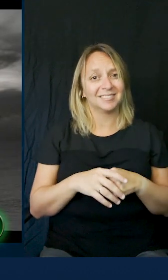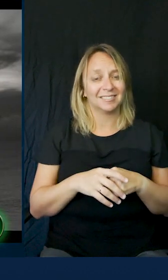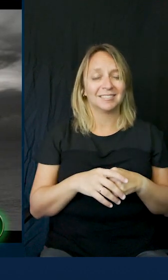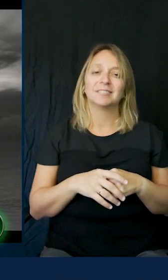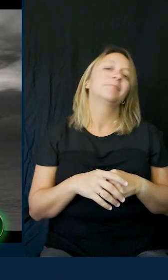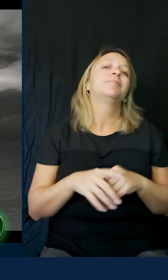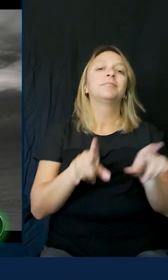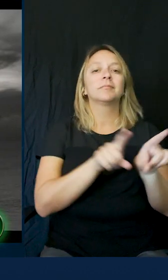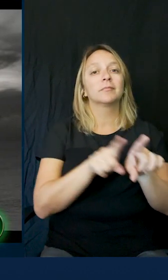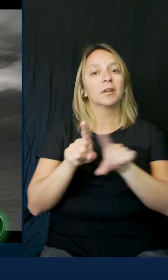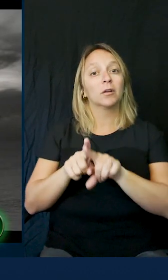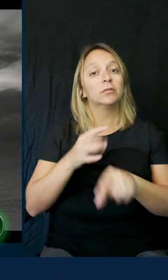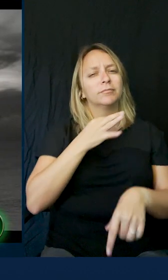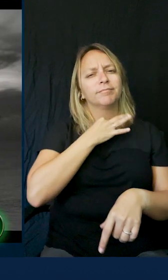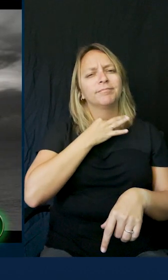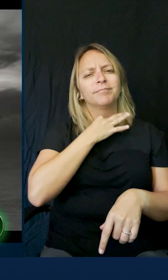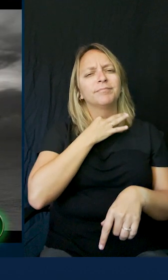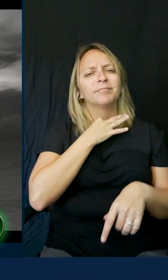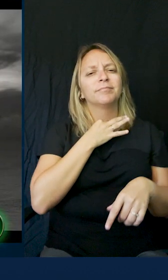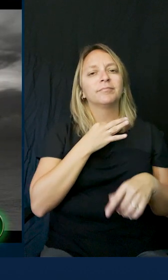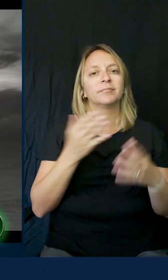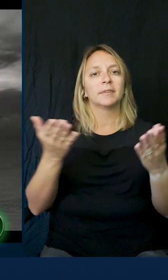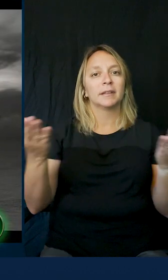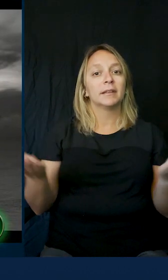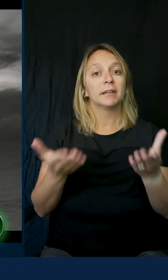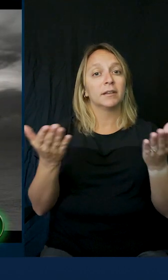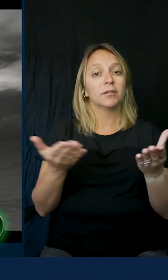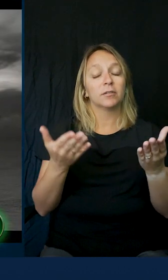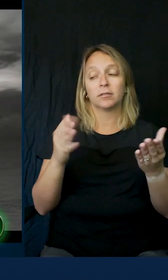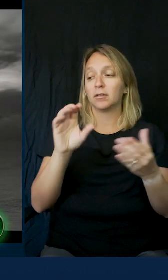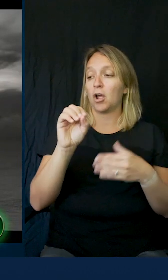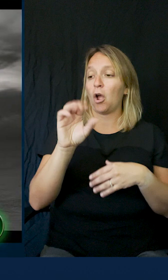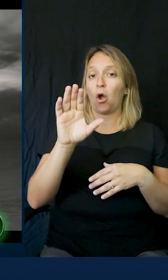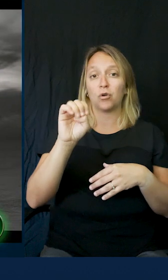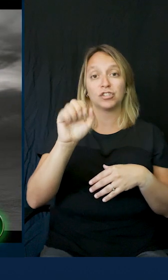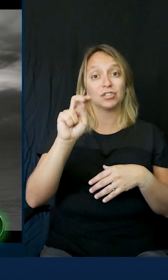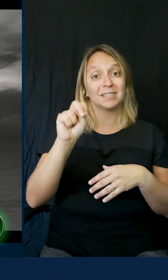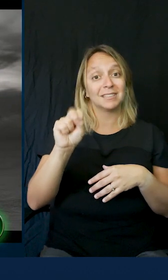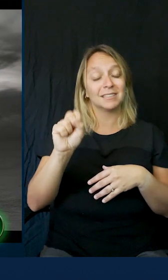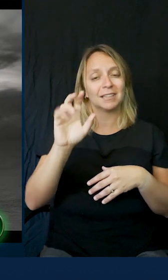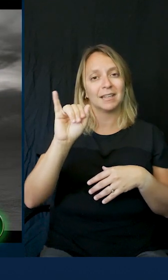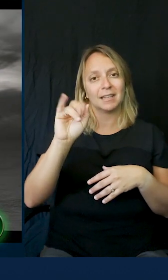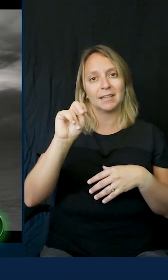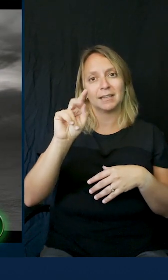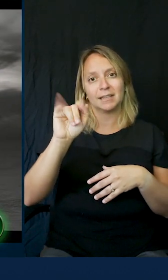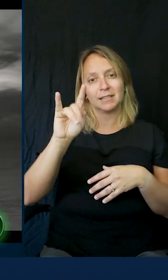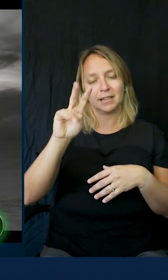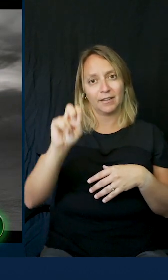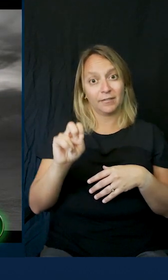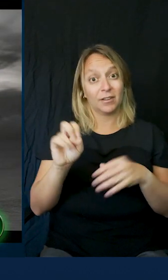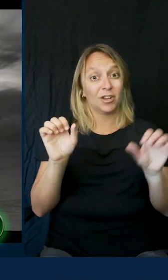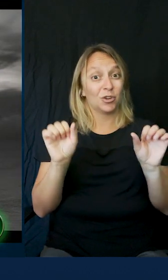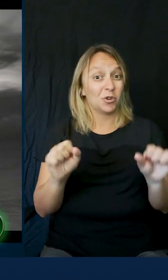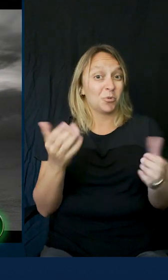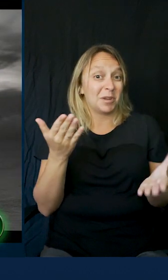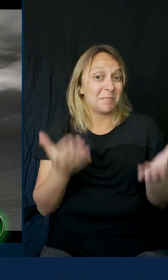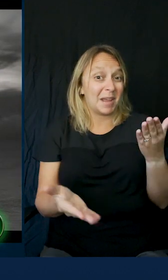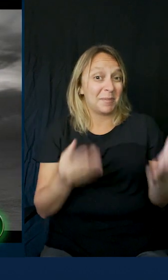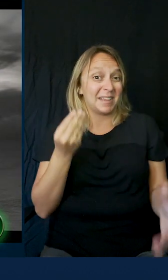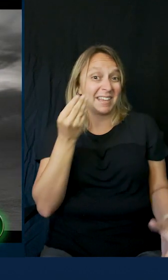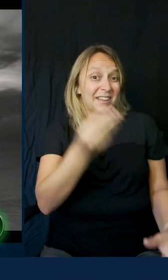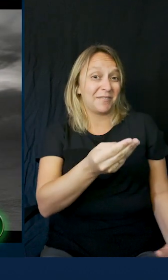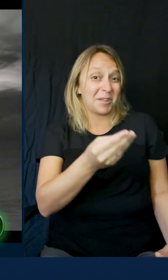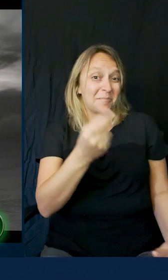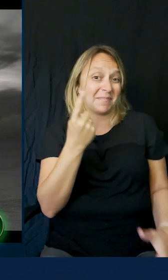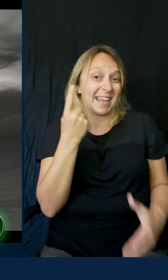So we're also wondering at Oceans Initiative, could we give the orcas maybe not a day of silence, but could we give